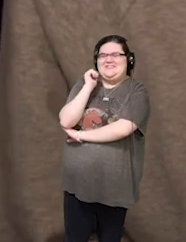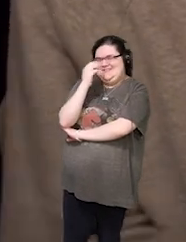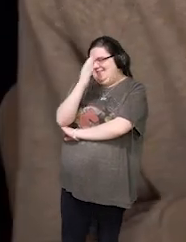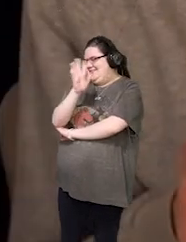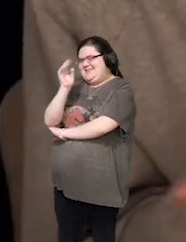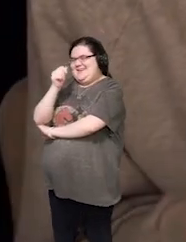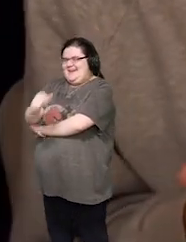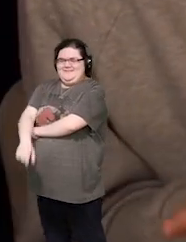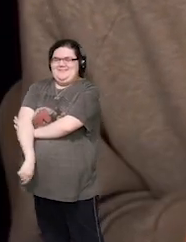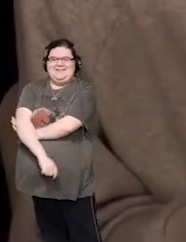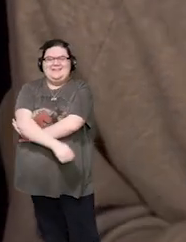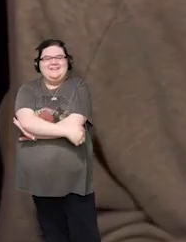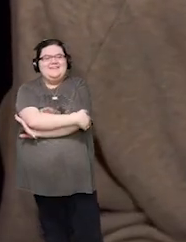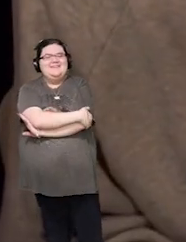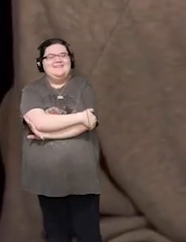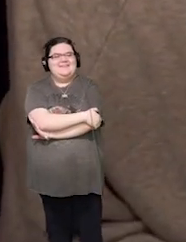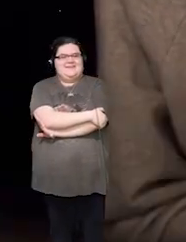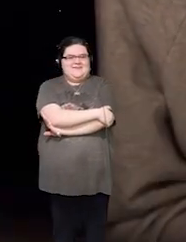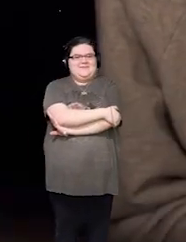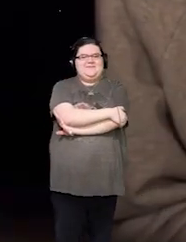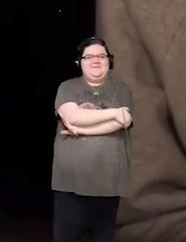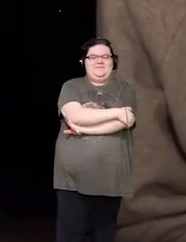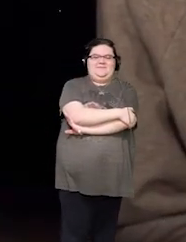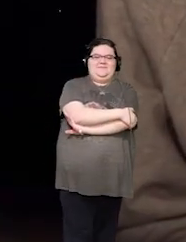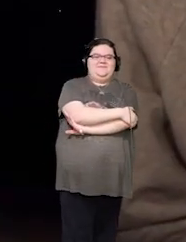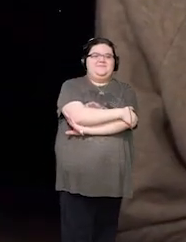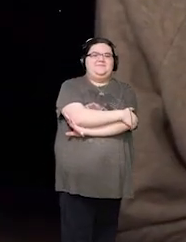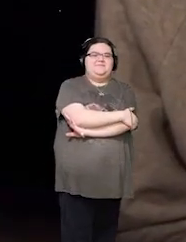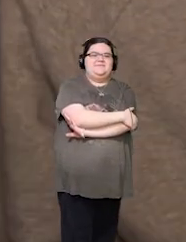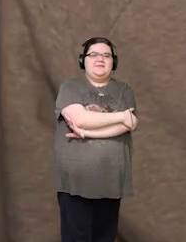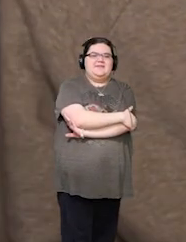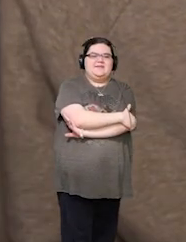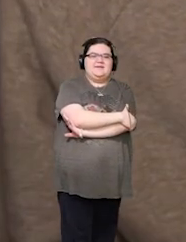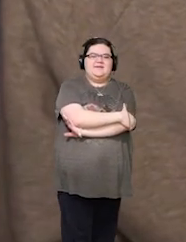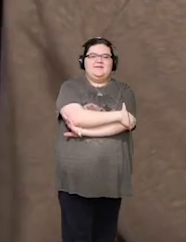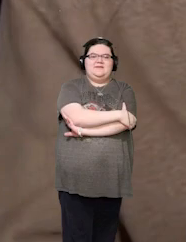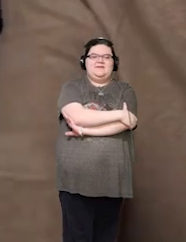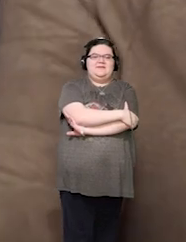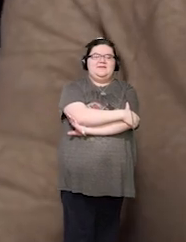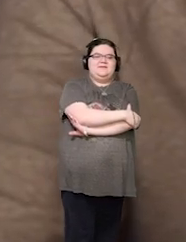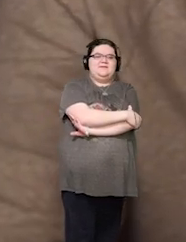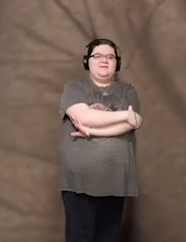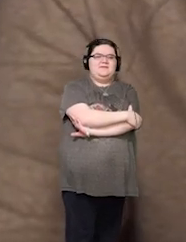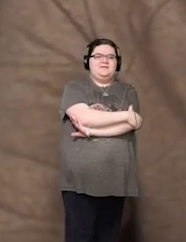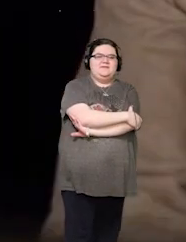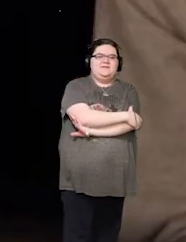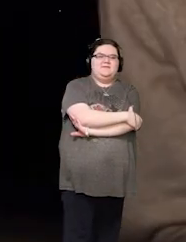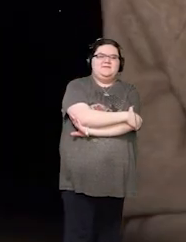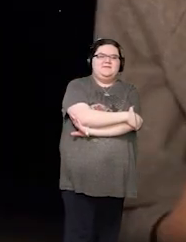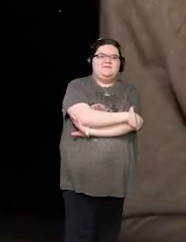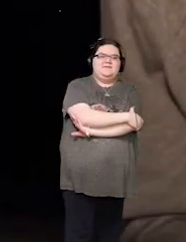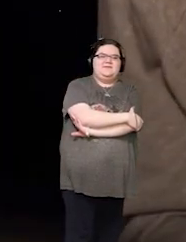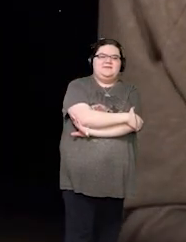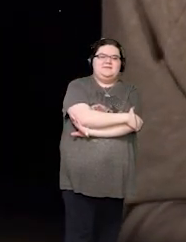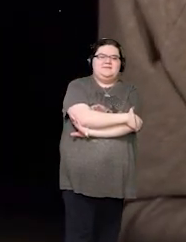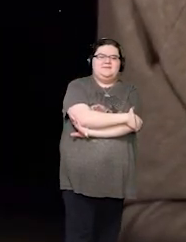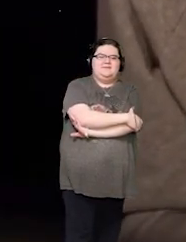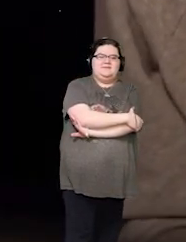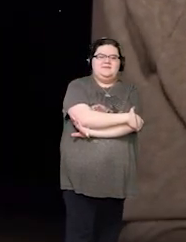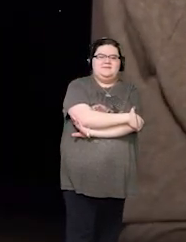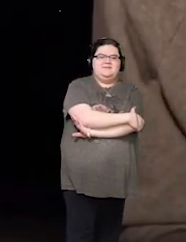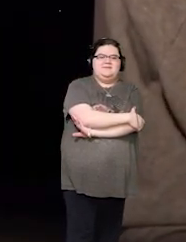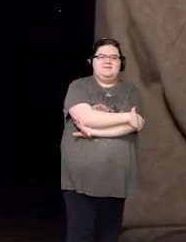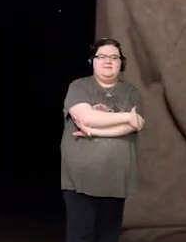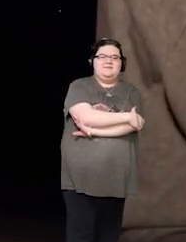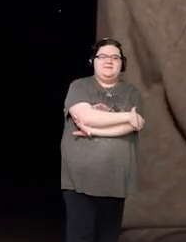about too. I'm just kidding. I have no idea. Second, the glasses for me. Really? The dog glasses. Yeah. Which one are you going? I just need a